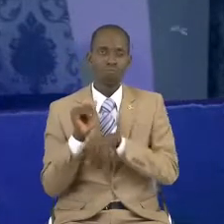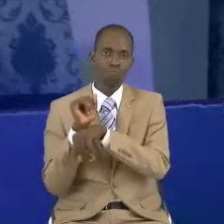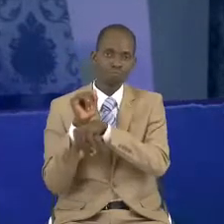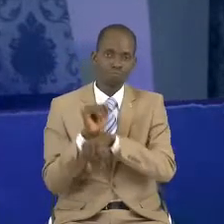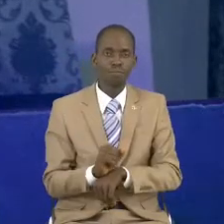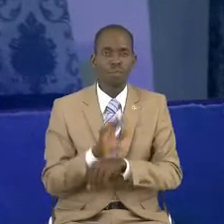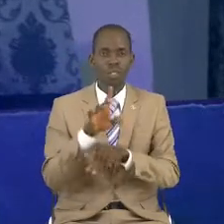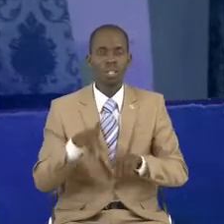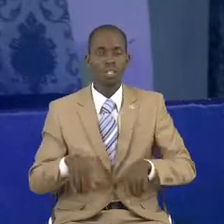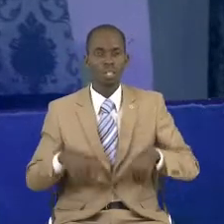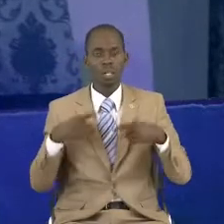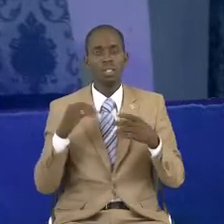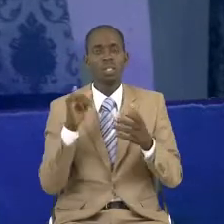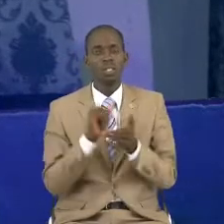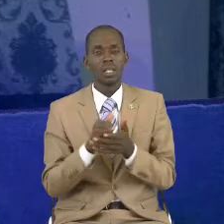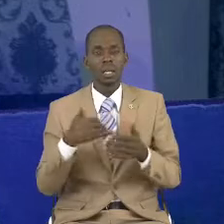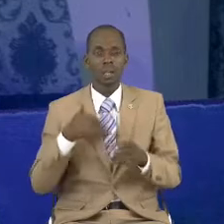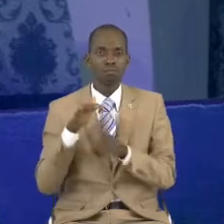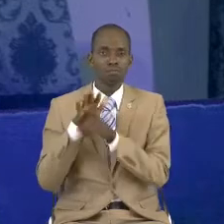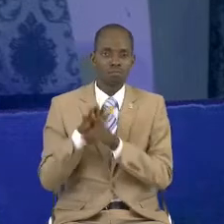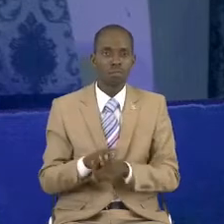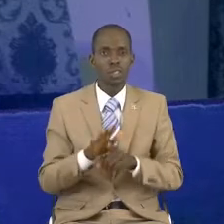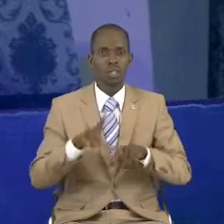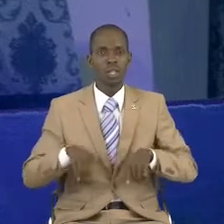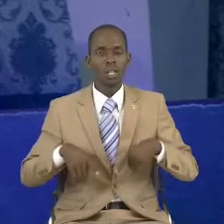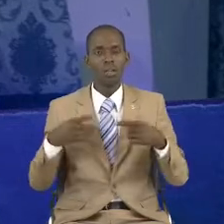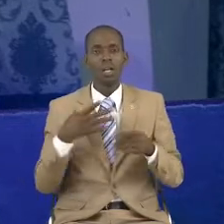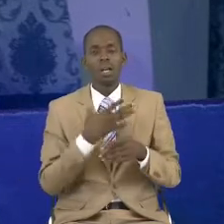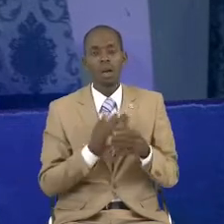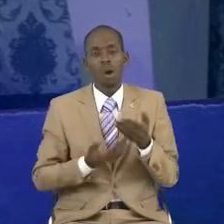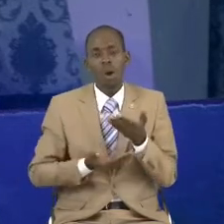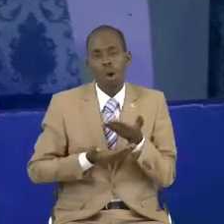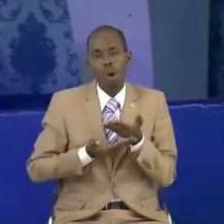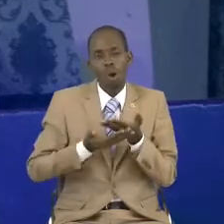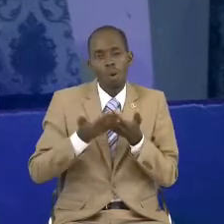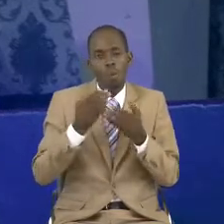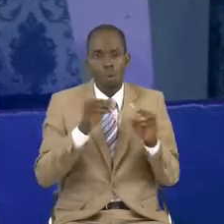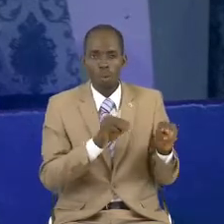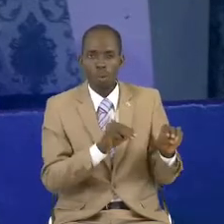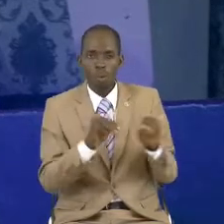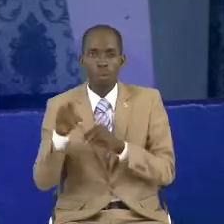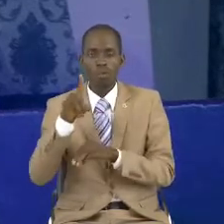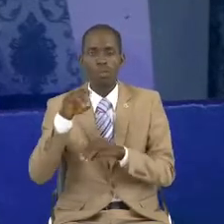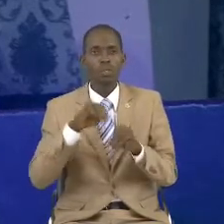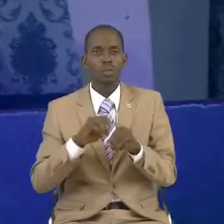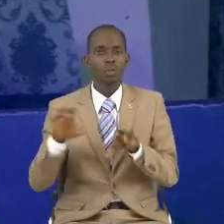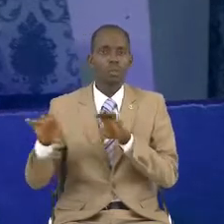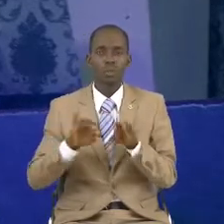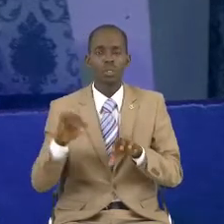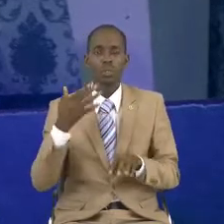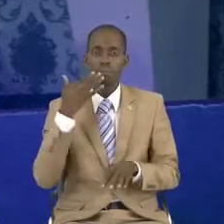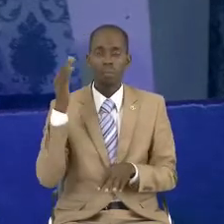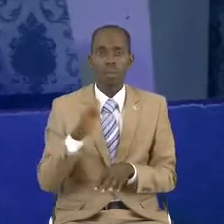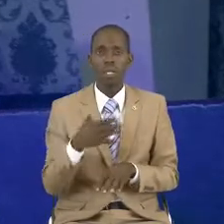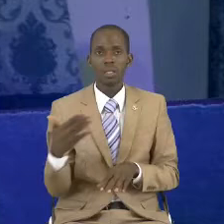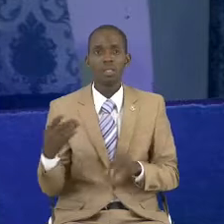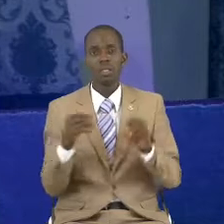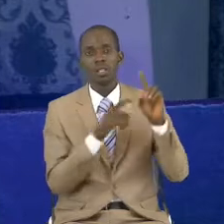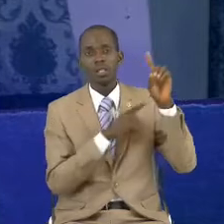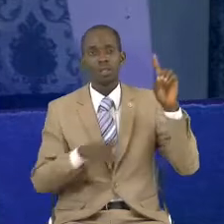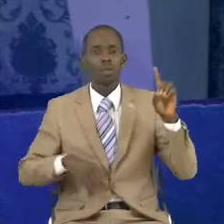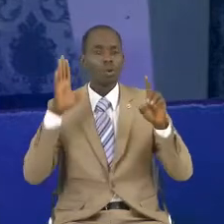oppressed your life and almost driving you into doing evil the lord will break the